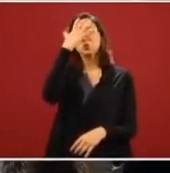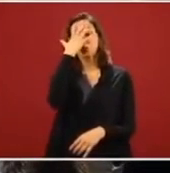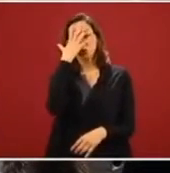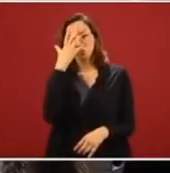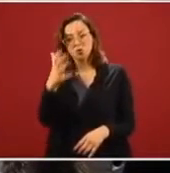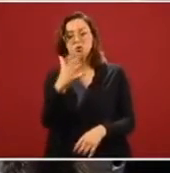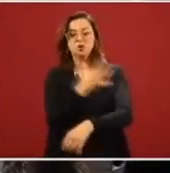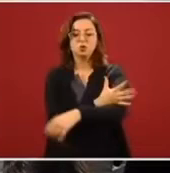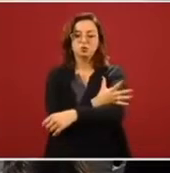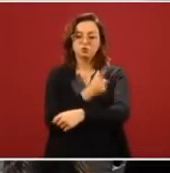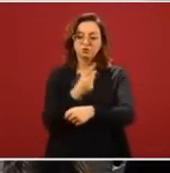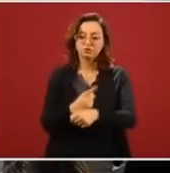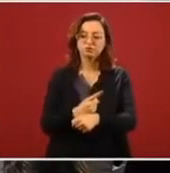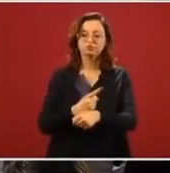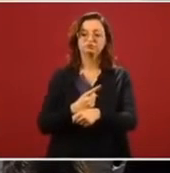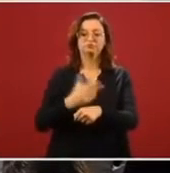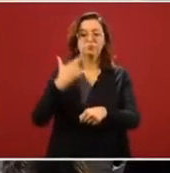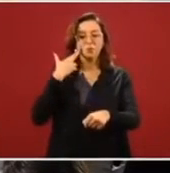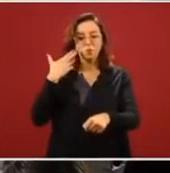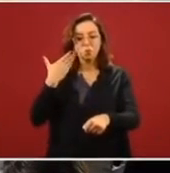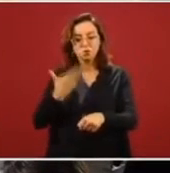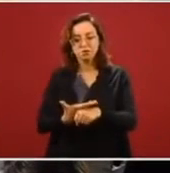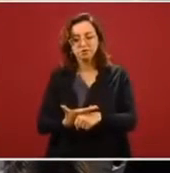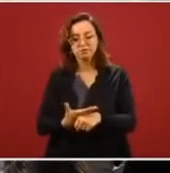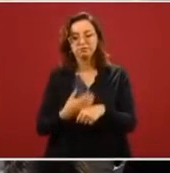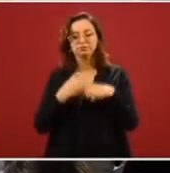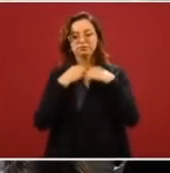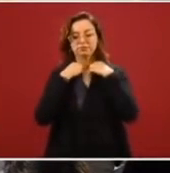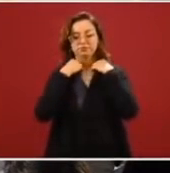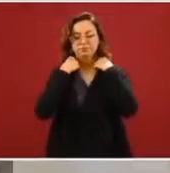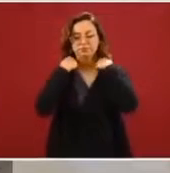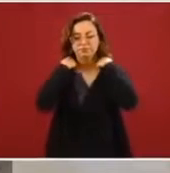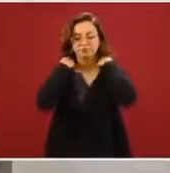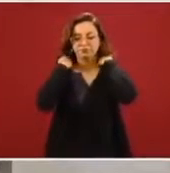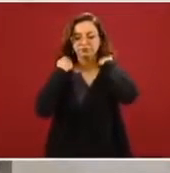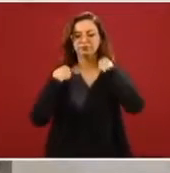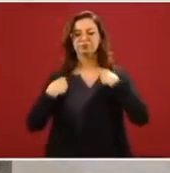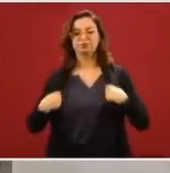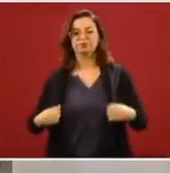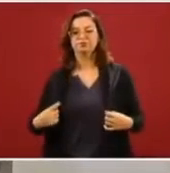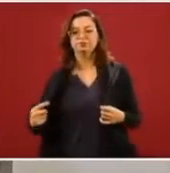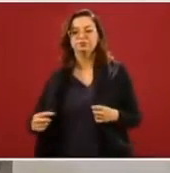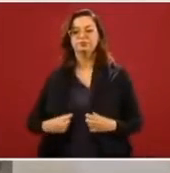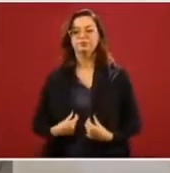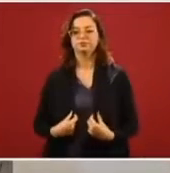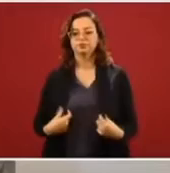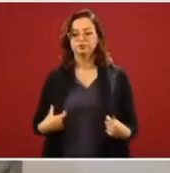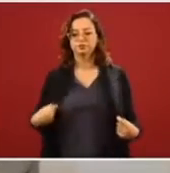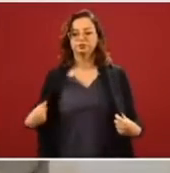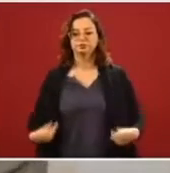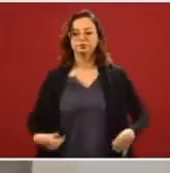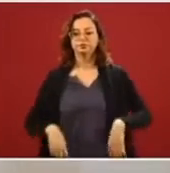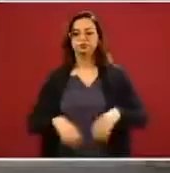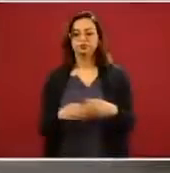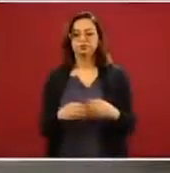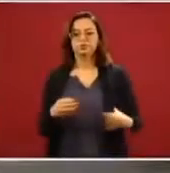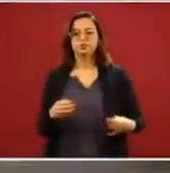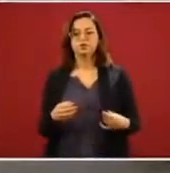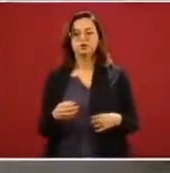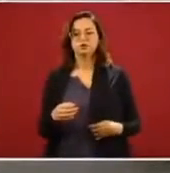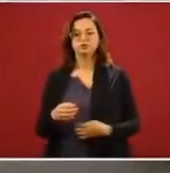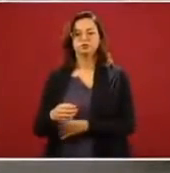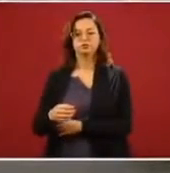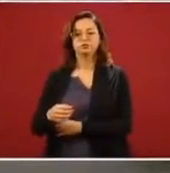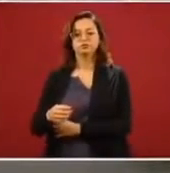is a honesta. serious person, responsable. honest, responsible. Entonces él nos va So a he informar